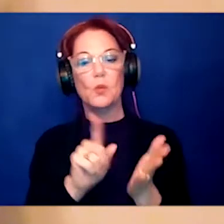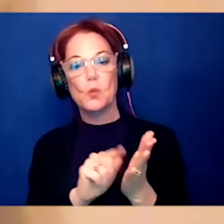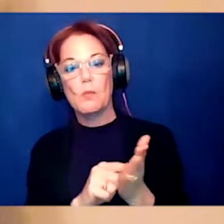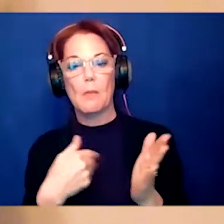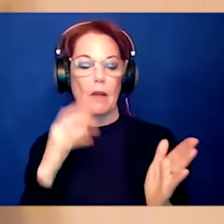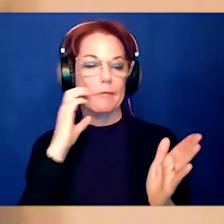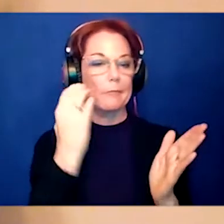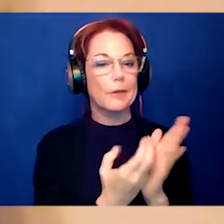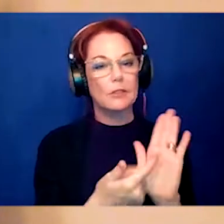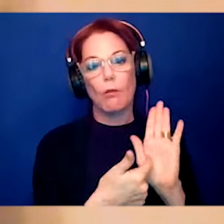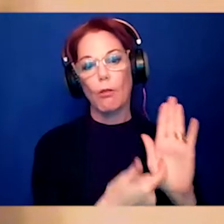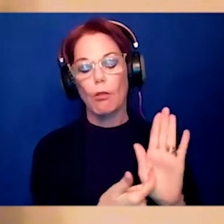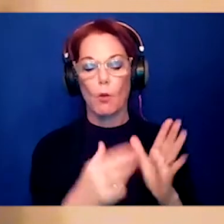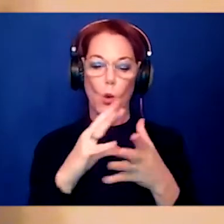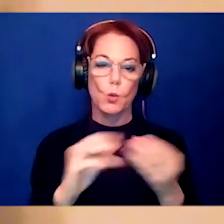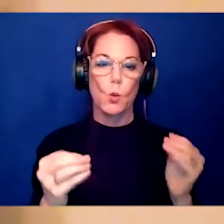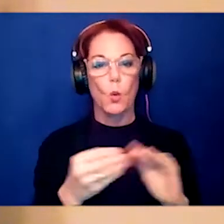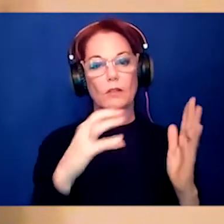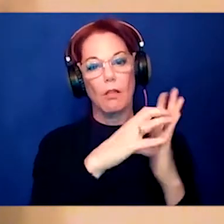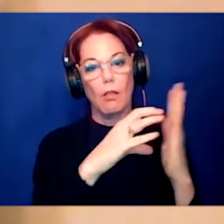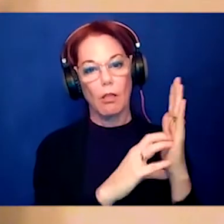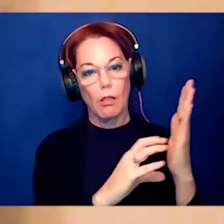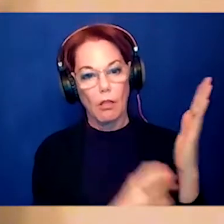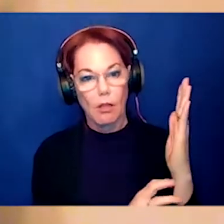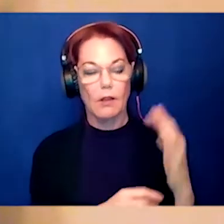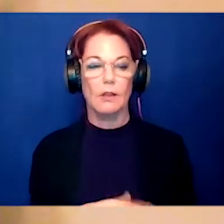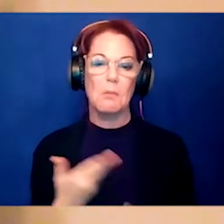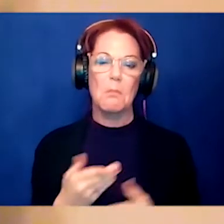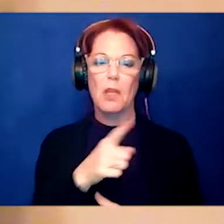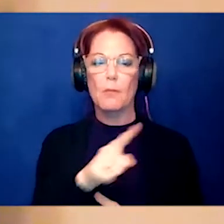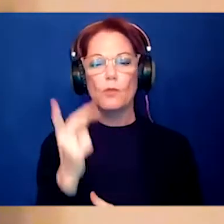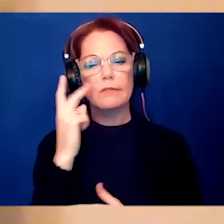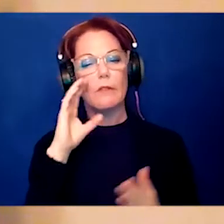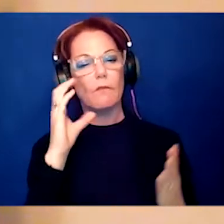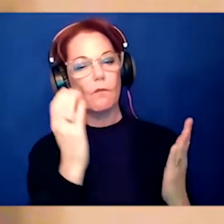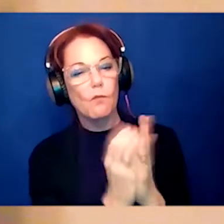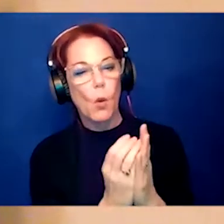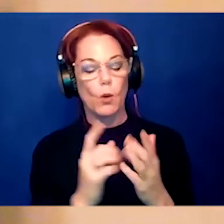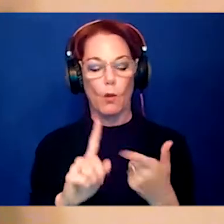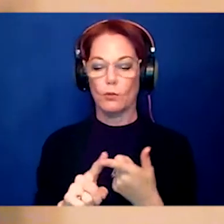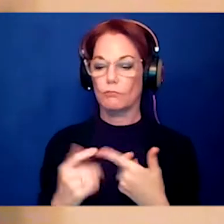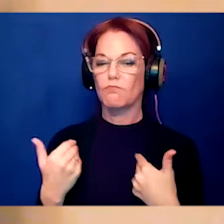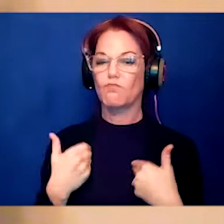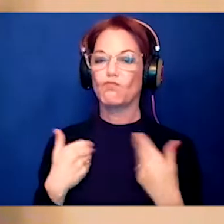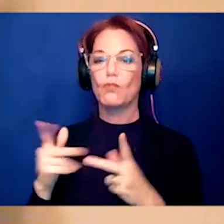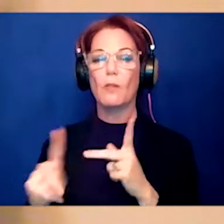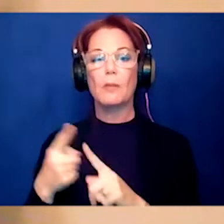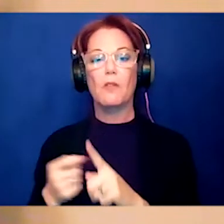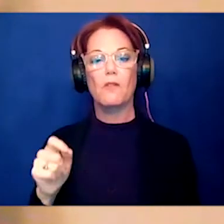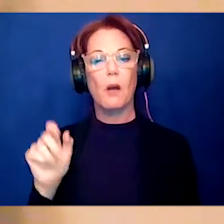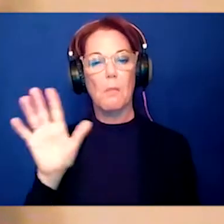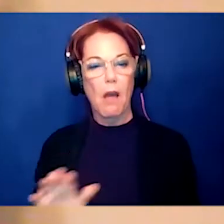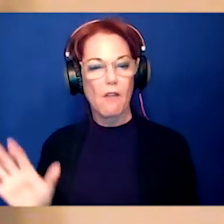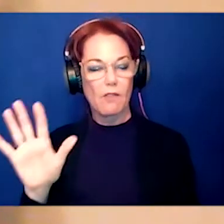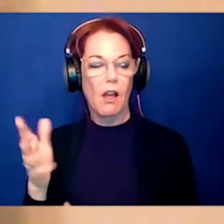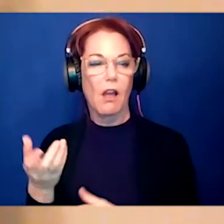desert. Or everybody, I think, have seen photos or videos of young people from Africa, like Libya, crossing the